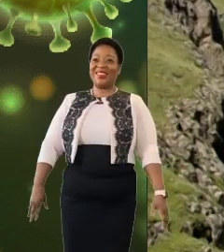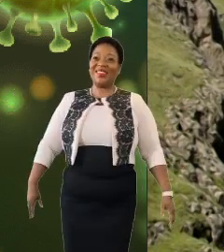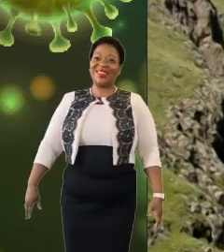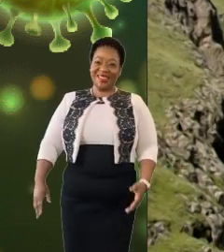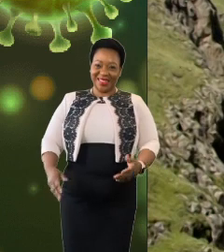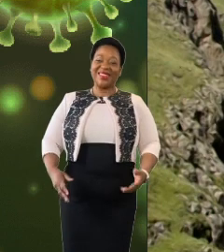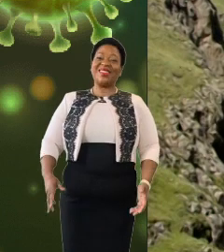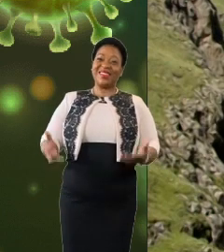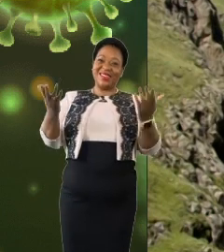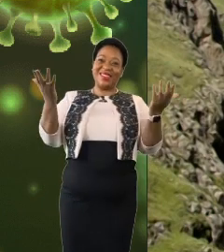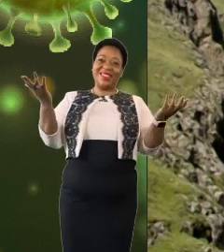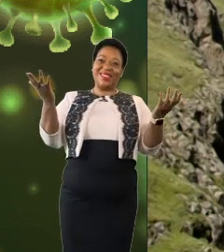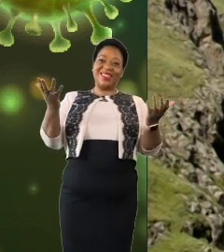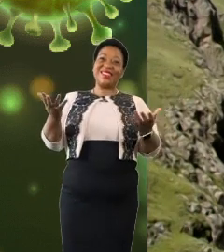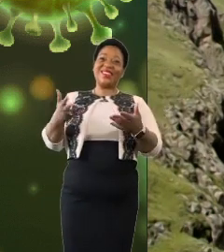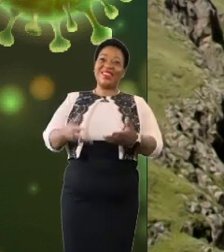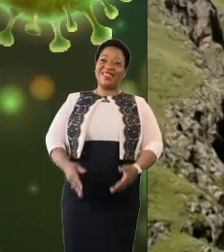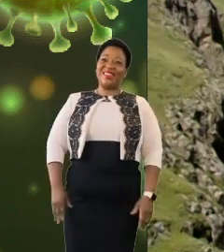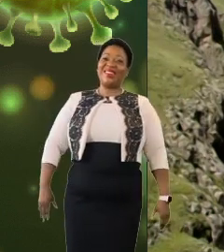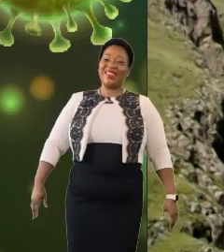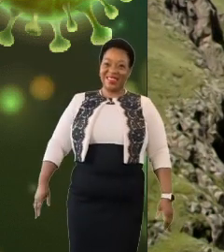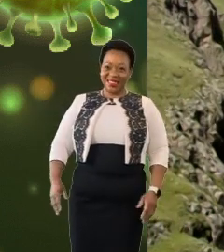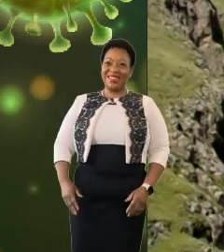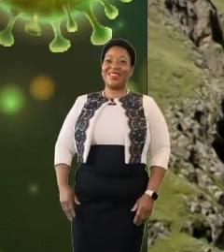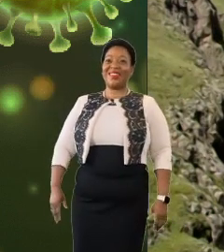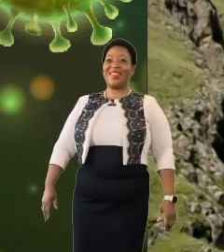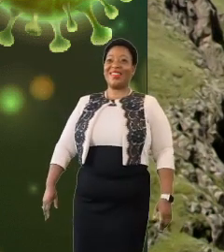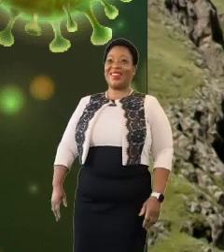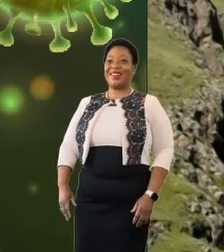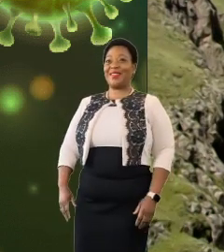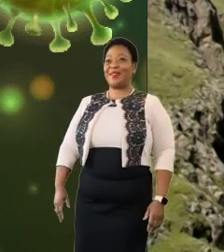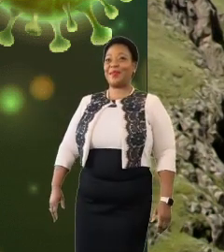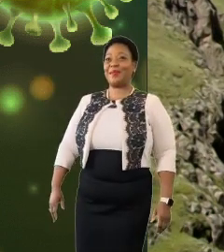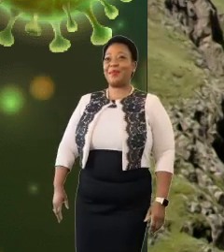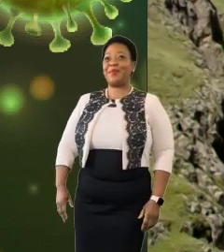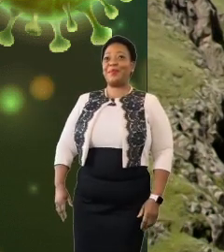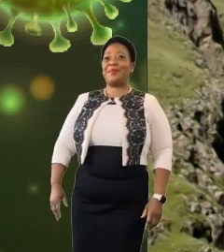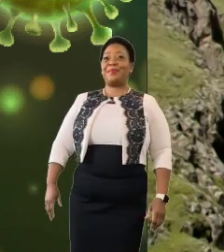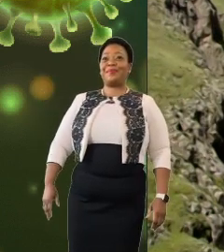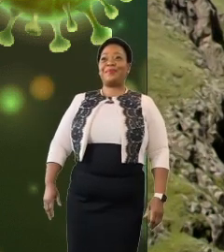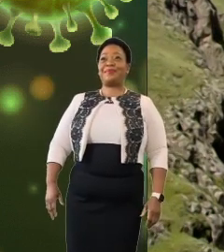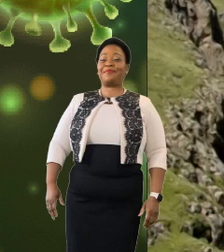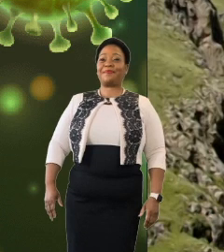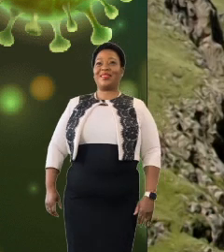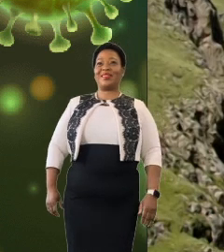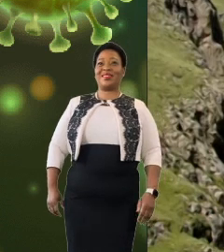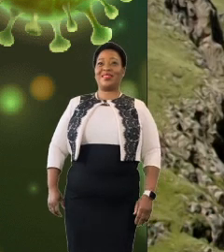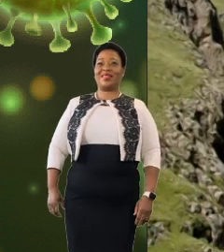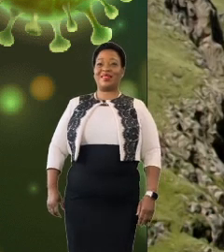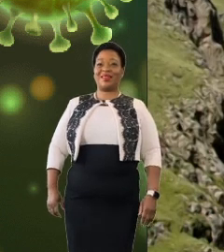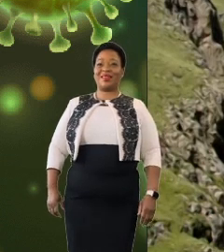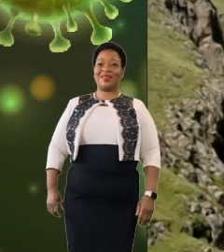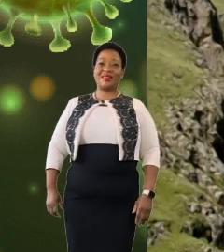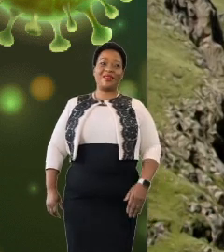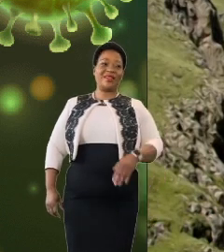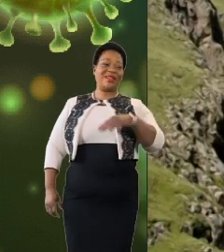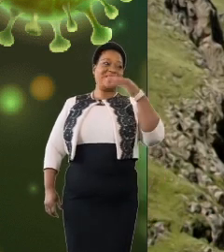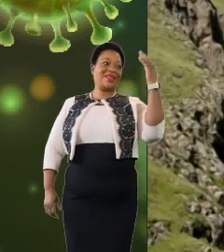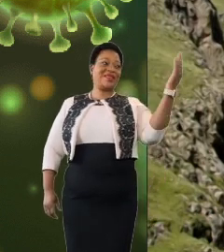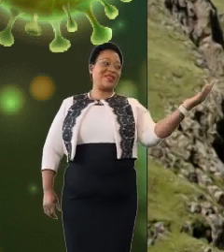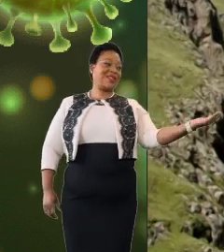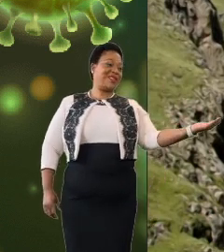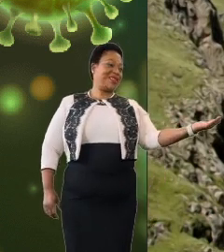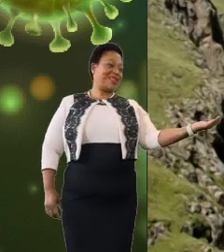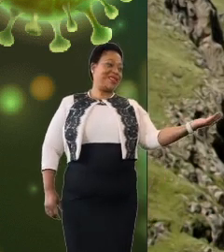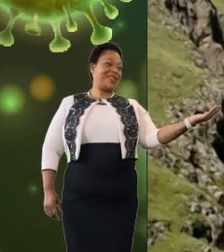approach instances where there may be developers who have gotten stuck at any particular regulatory authority